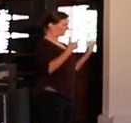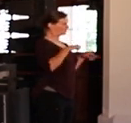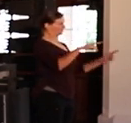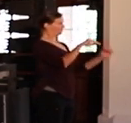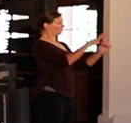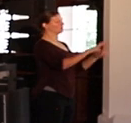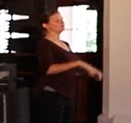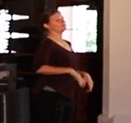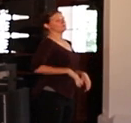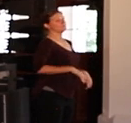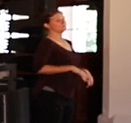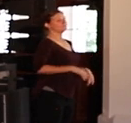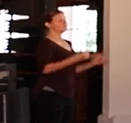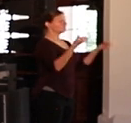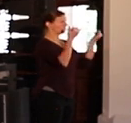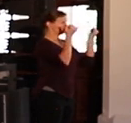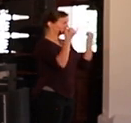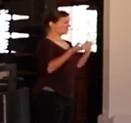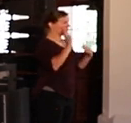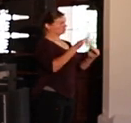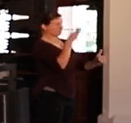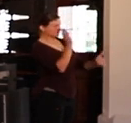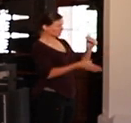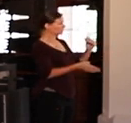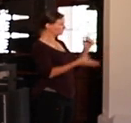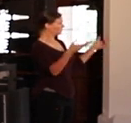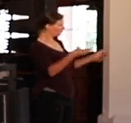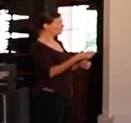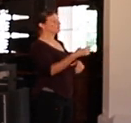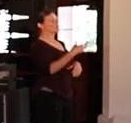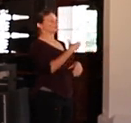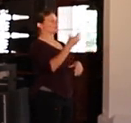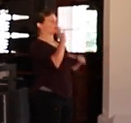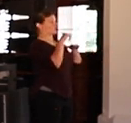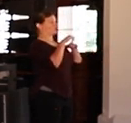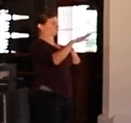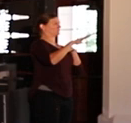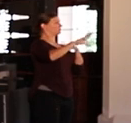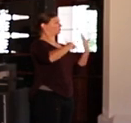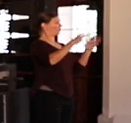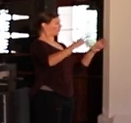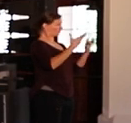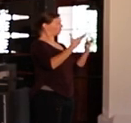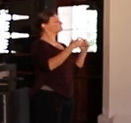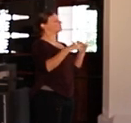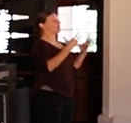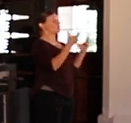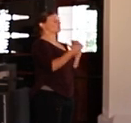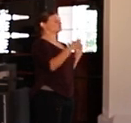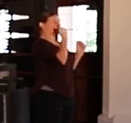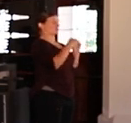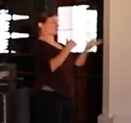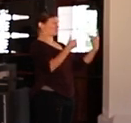orientation. So I'm now going to conclude our welcome, and I'm going to dismiss all of our groups. I want you to remember